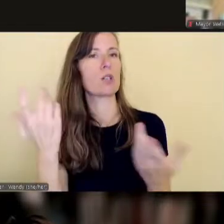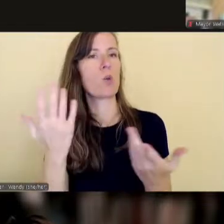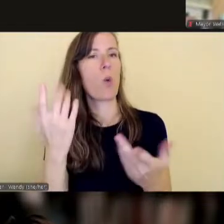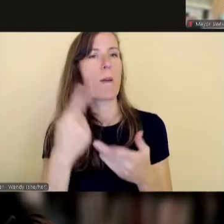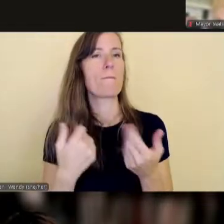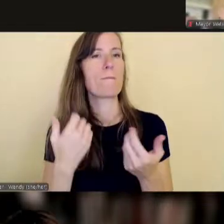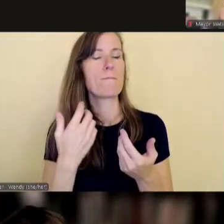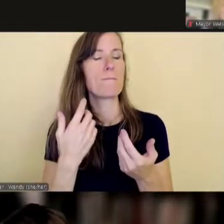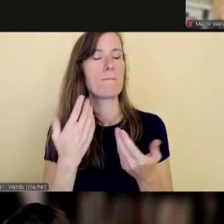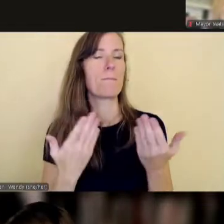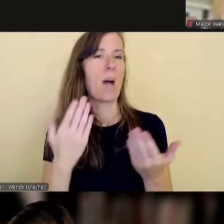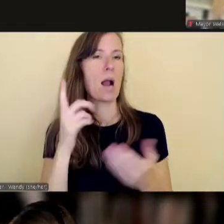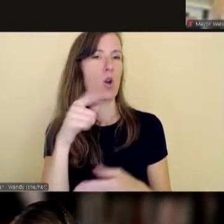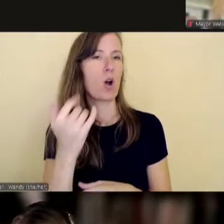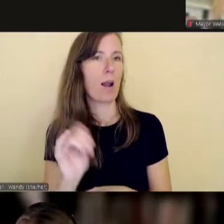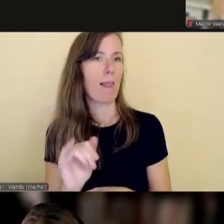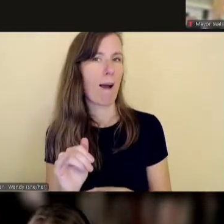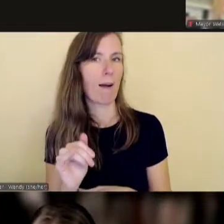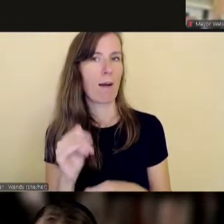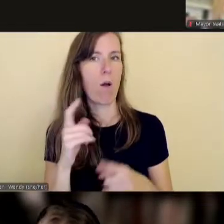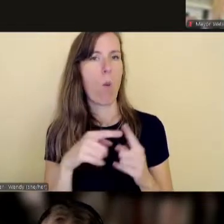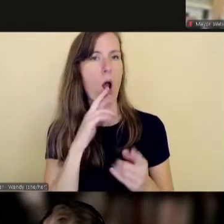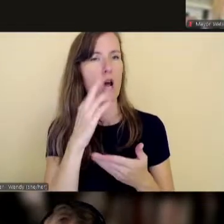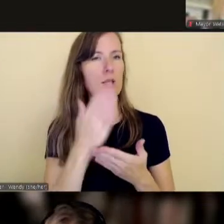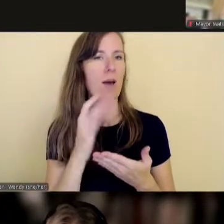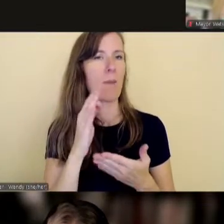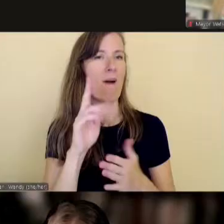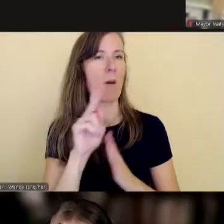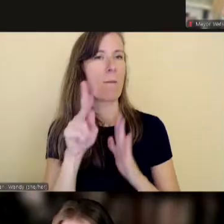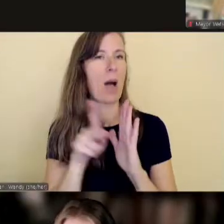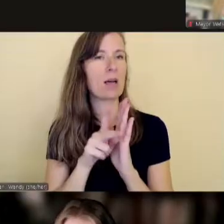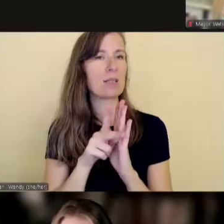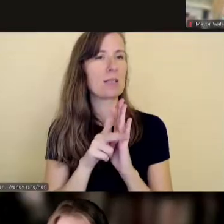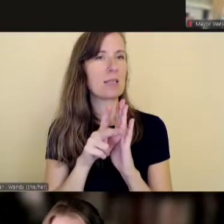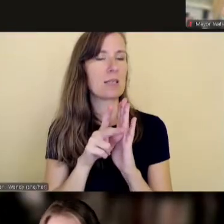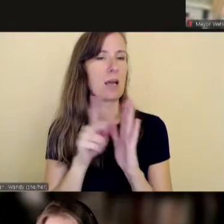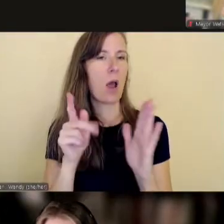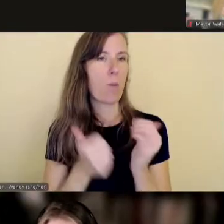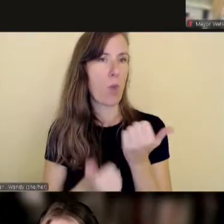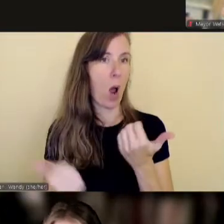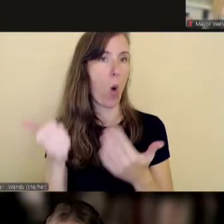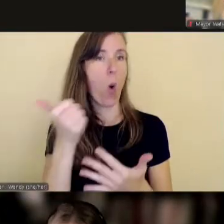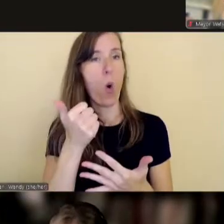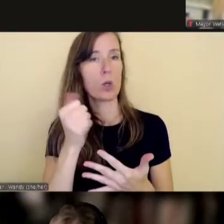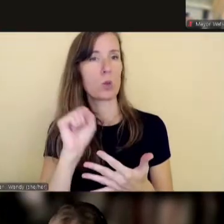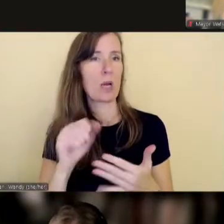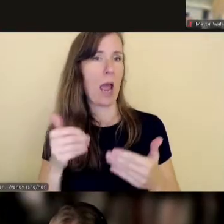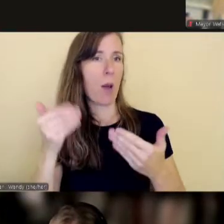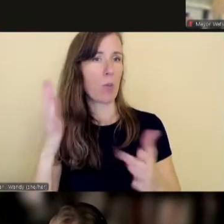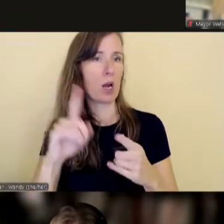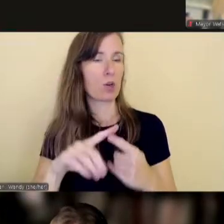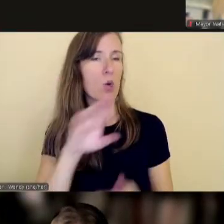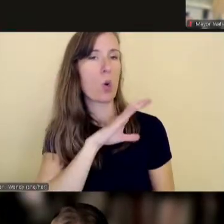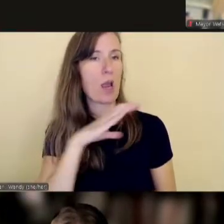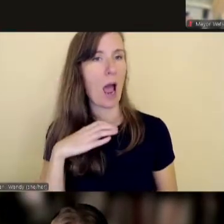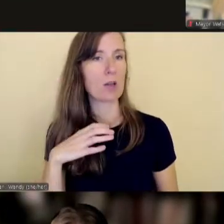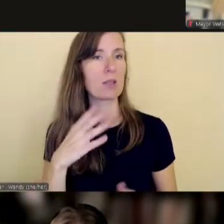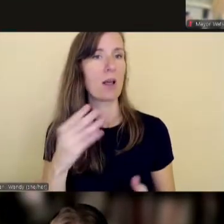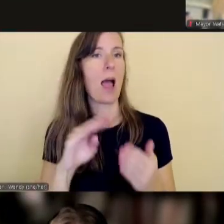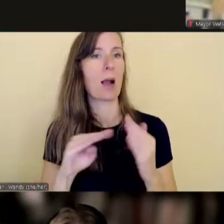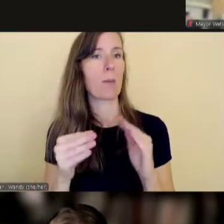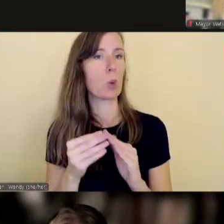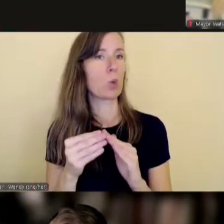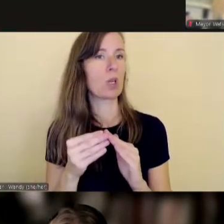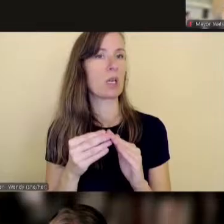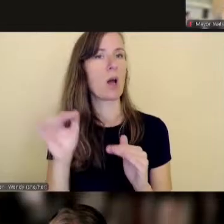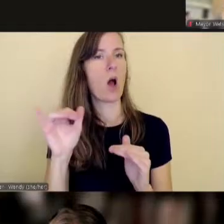are some of the priorities, policy priorities that we can bring to the council, bring to the community, research, and work together to try to